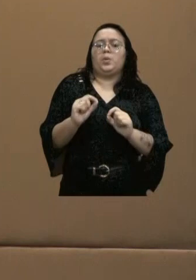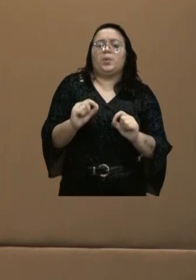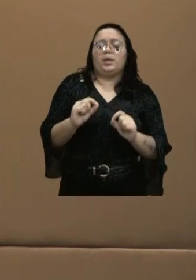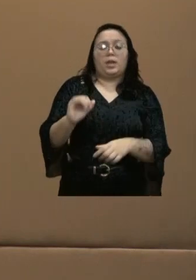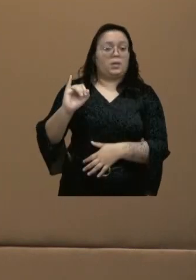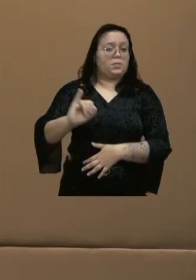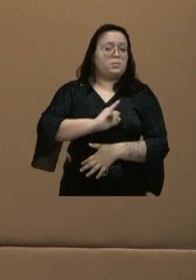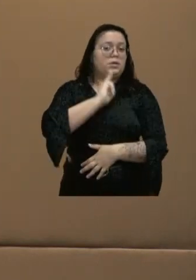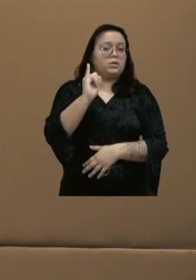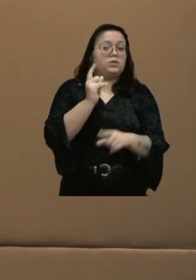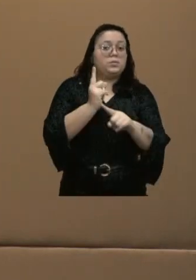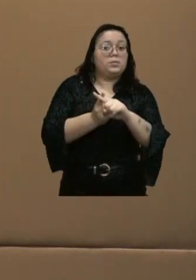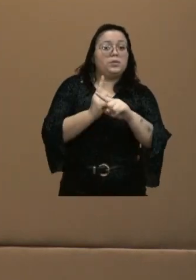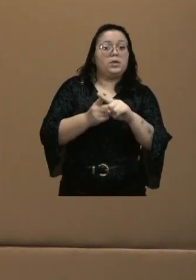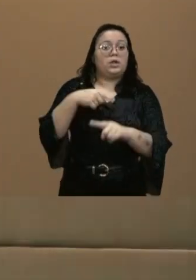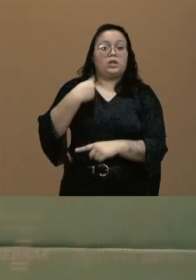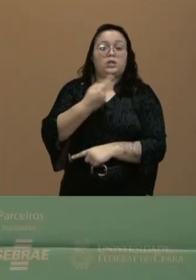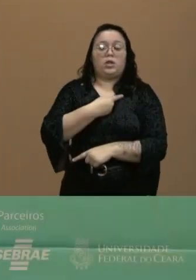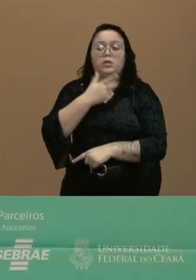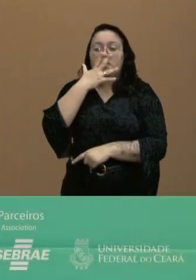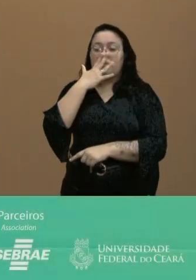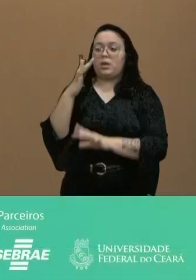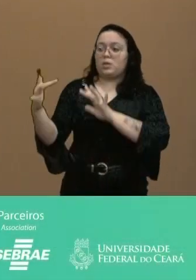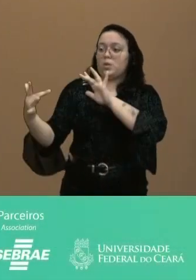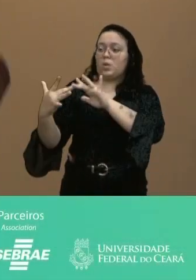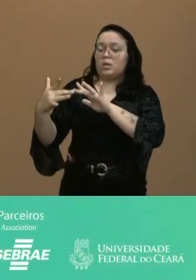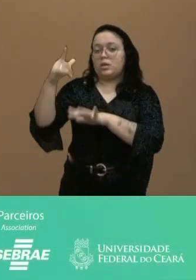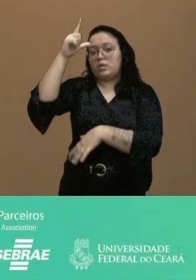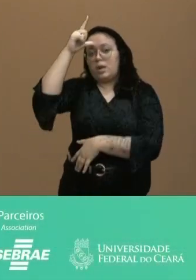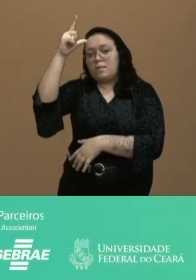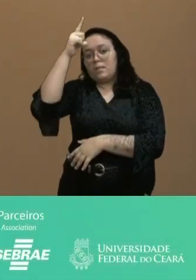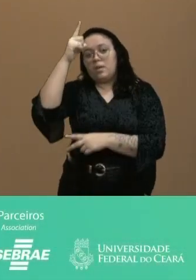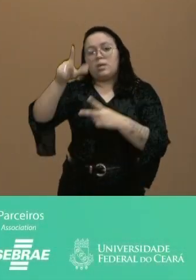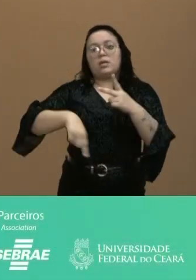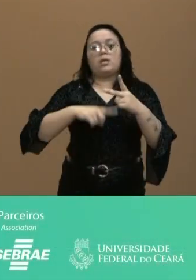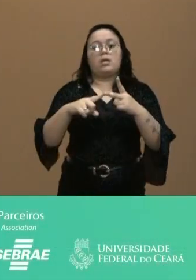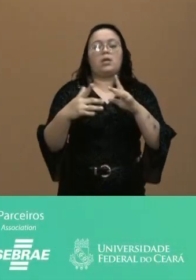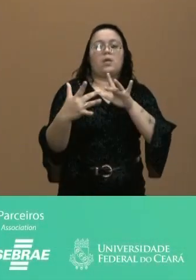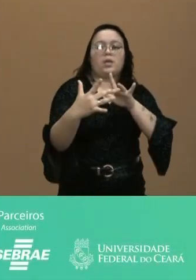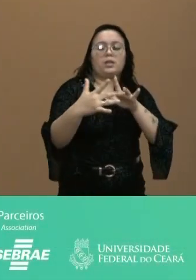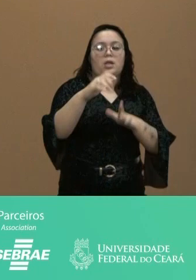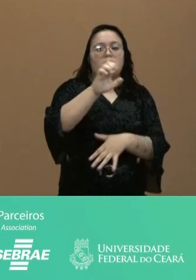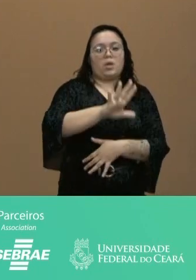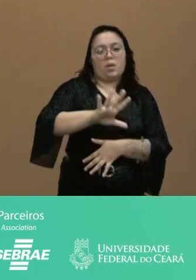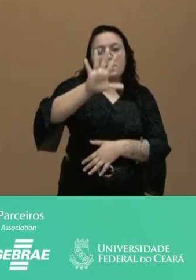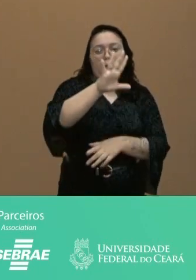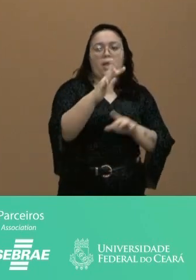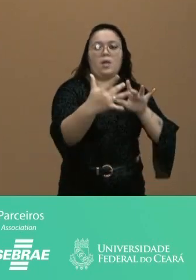live from this bridge between German companies, European companies,